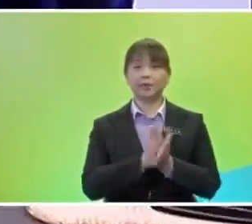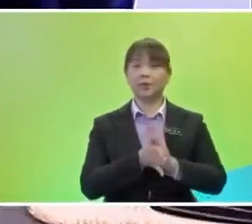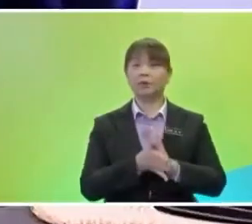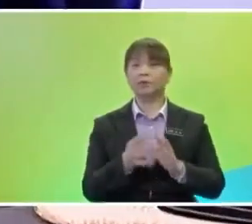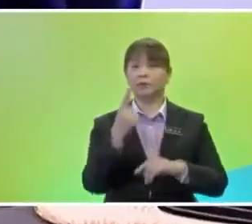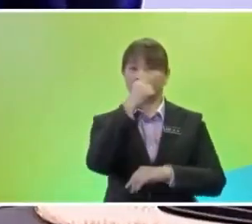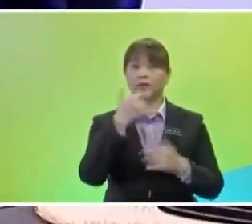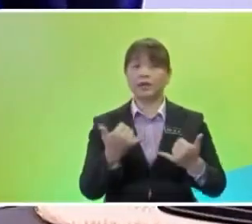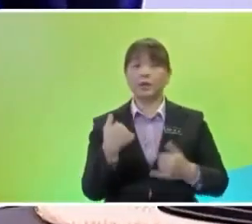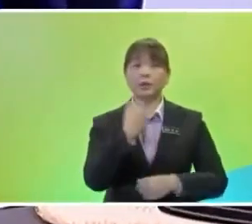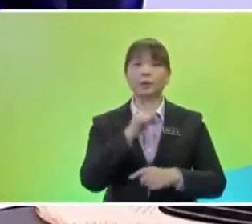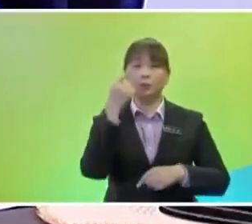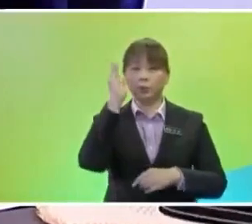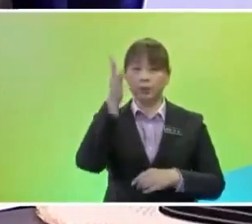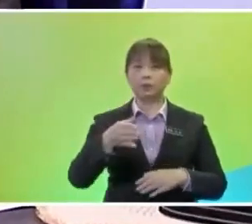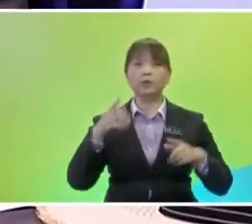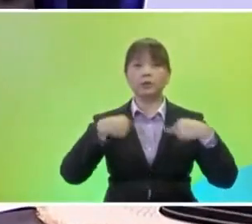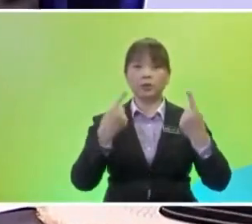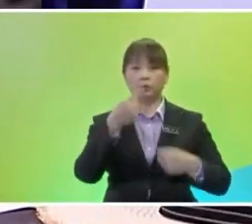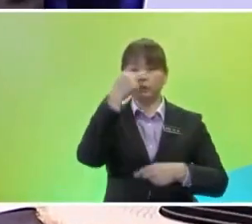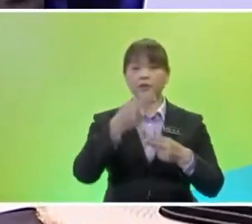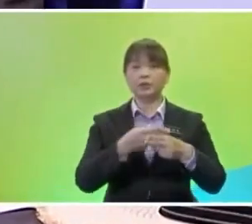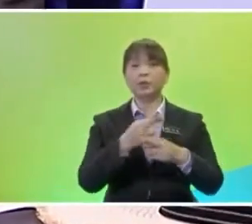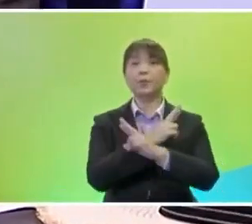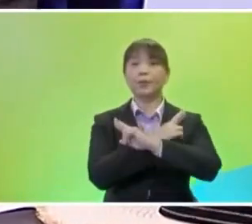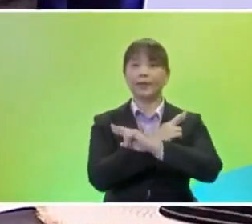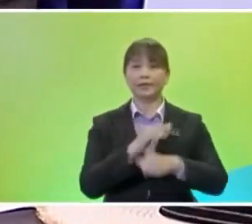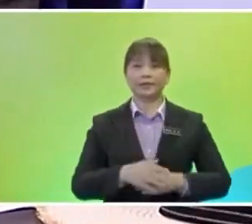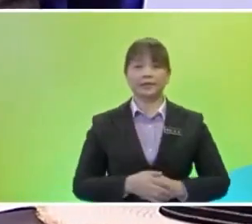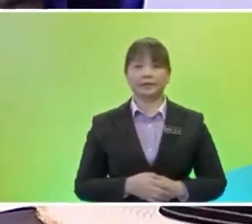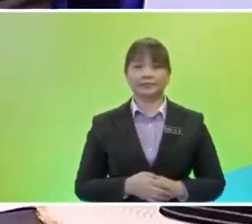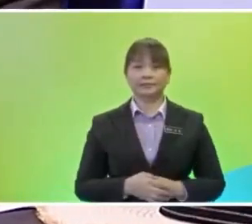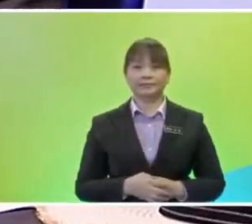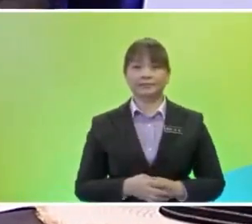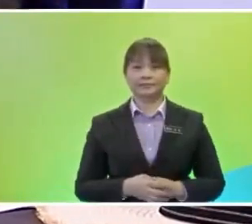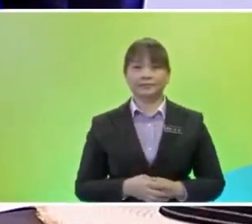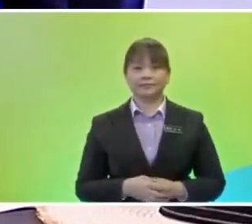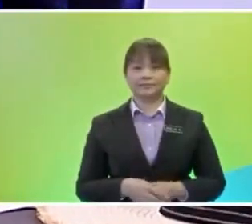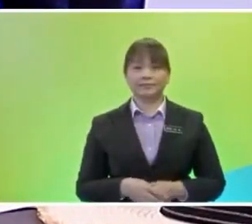now, we'll be going for a short break first and we'll be right back here on DDTV KPM.